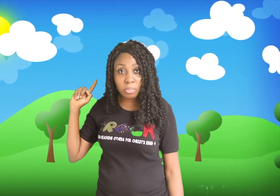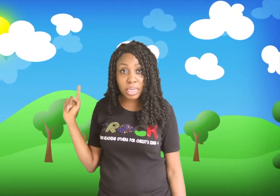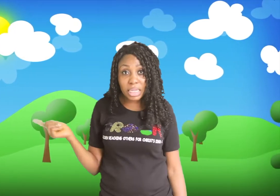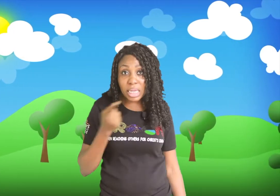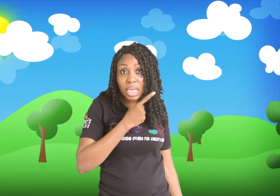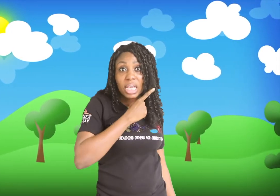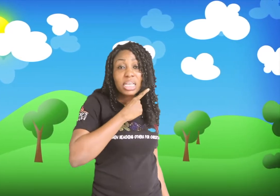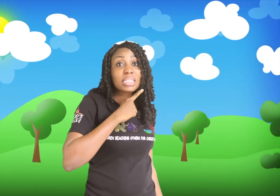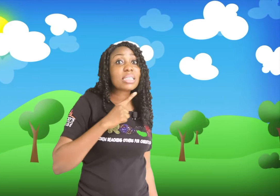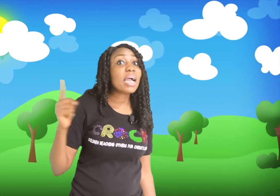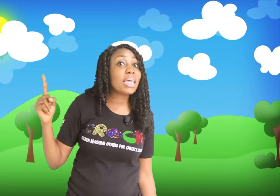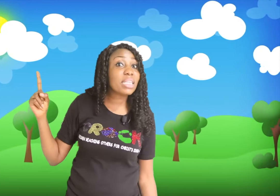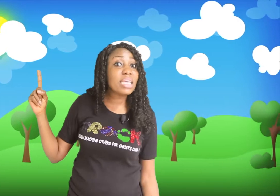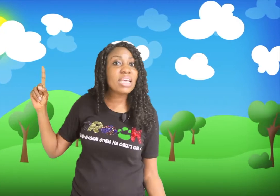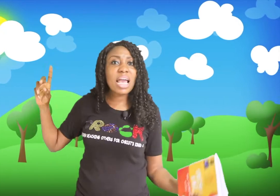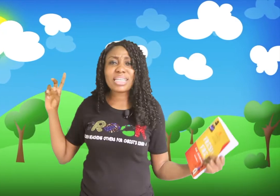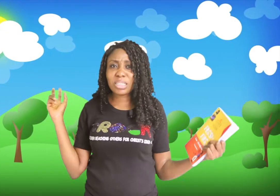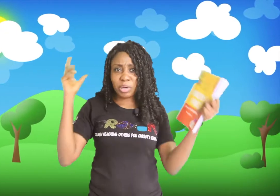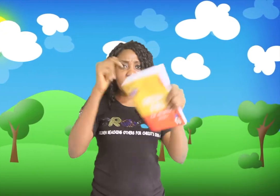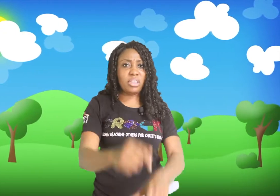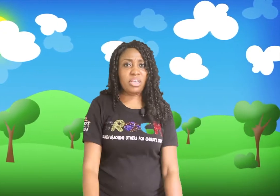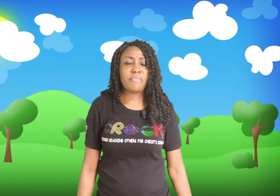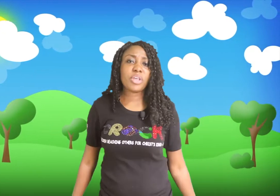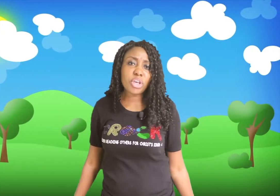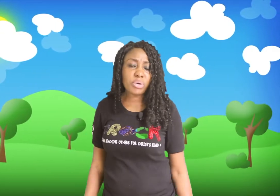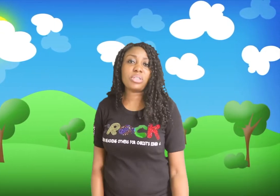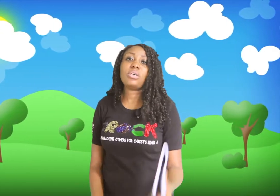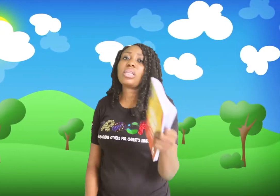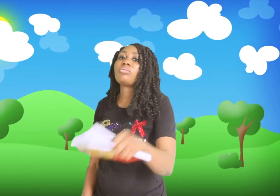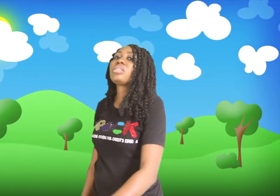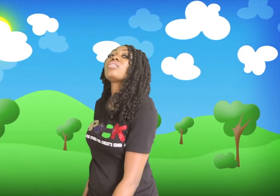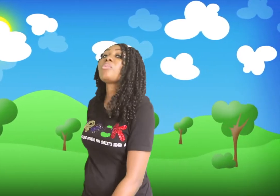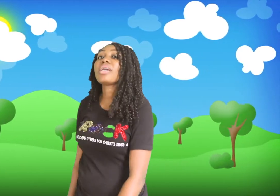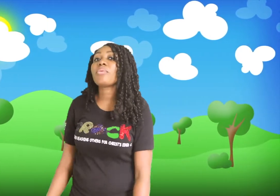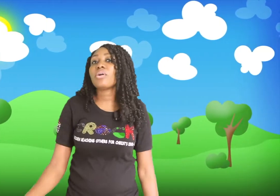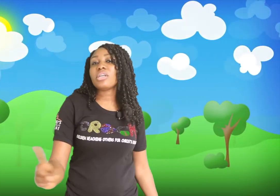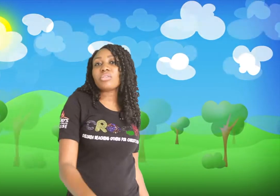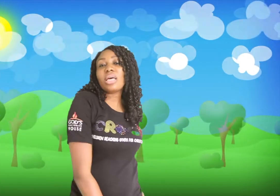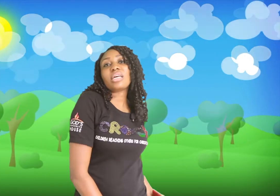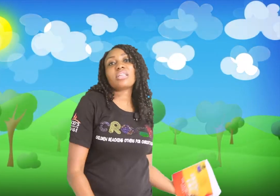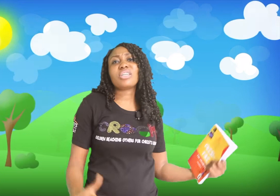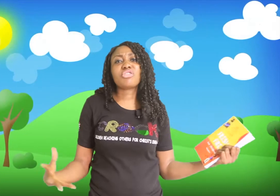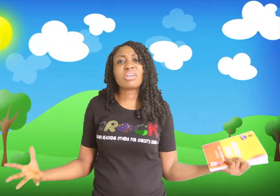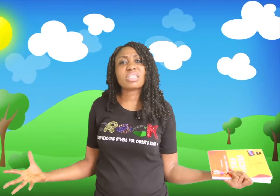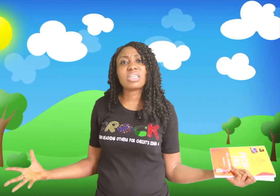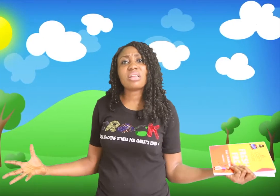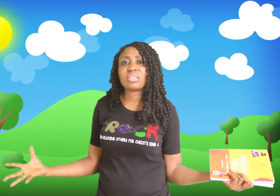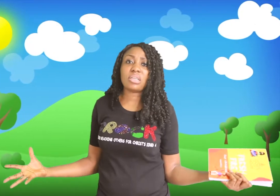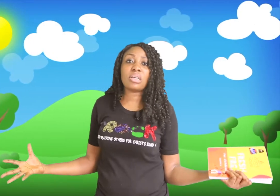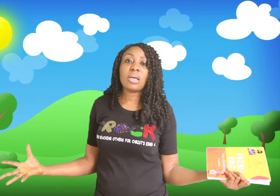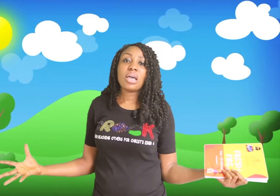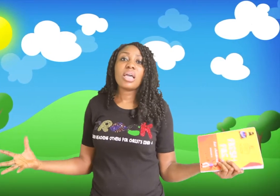them completely, silently, and speedily. Good. Now this week we are going to learn another